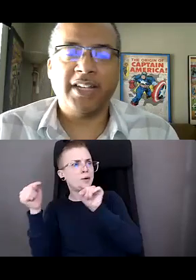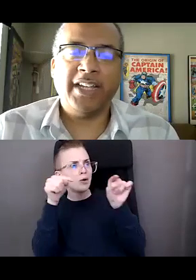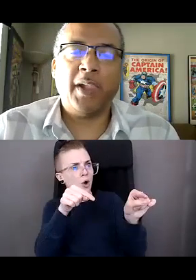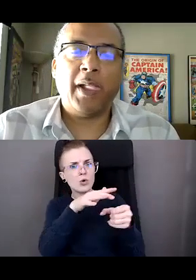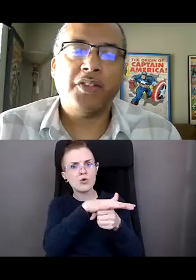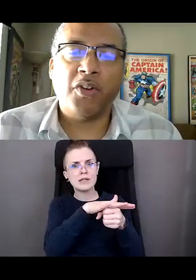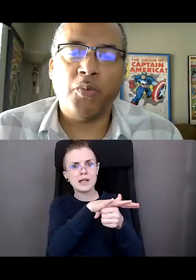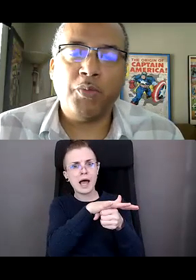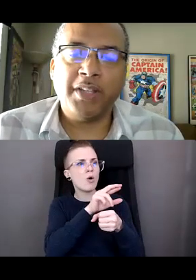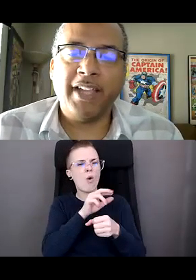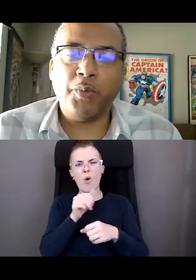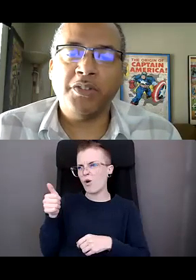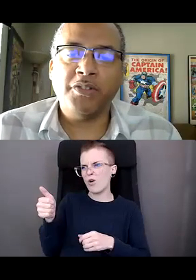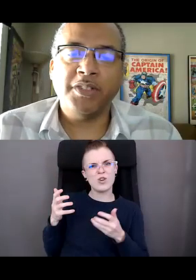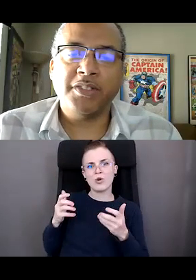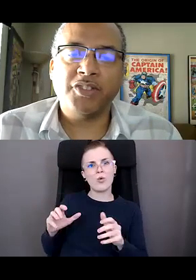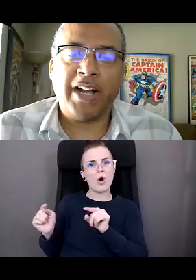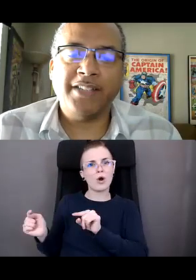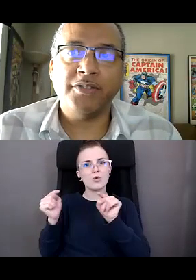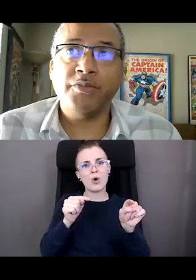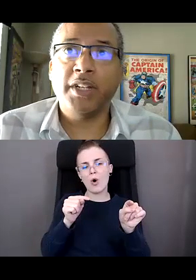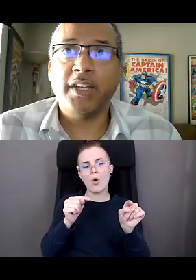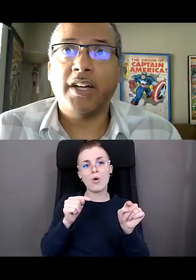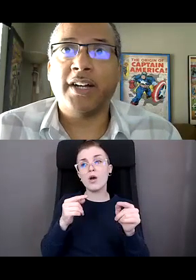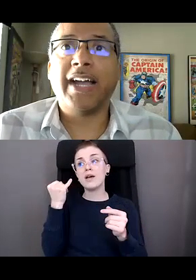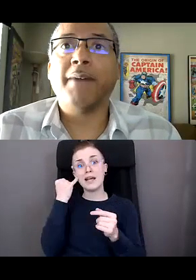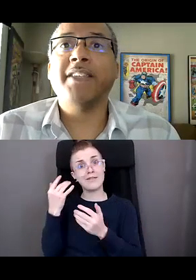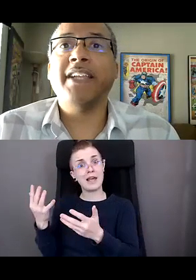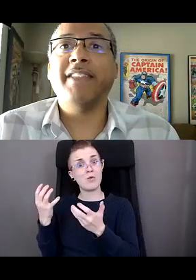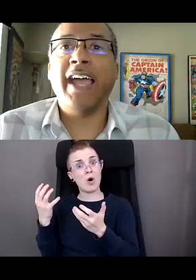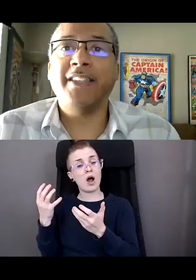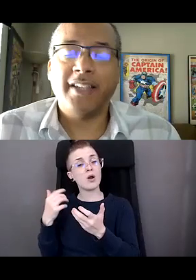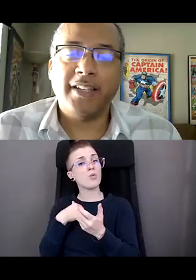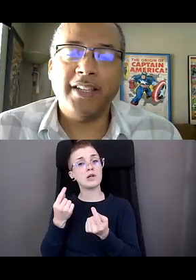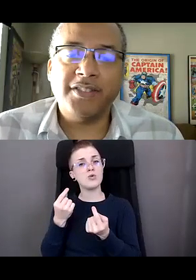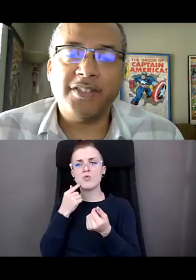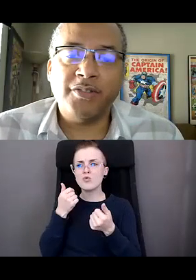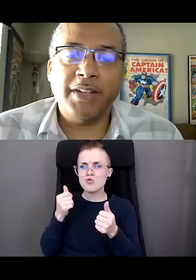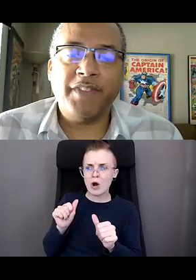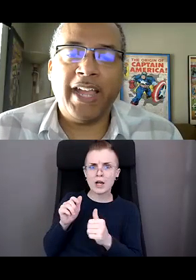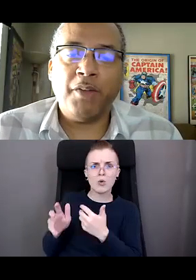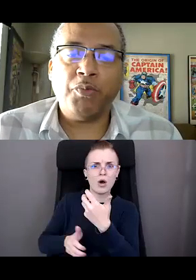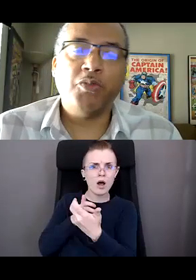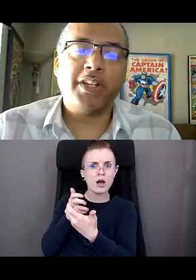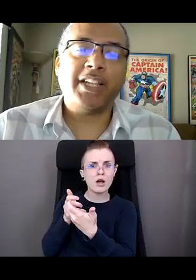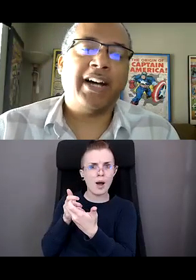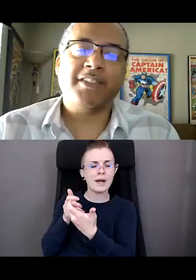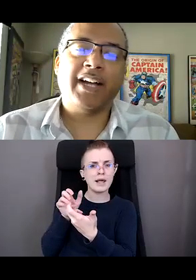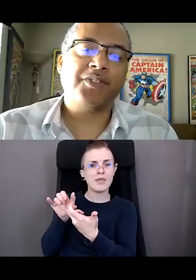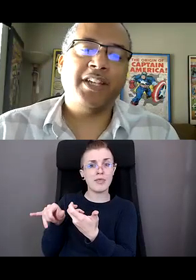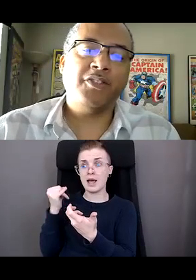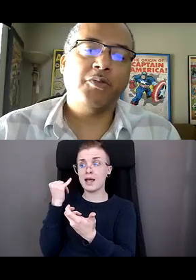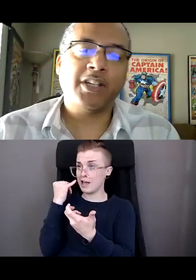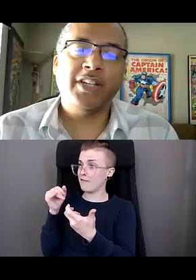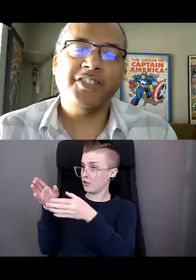to the site. So one thing we'll do is to try to accommodate that, is to, if they do want to get out the